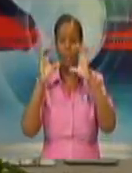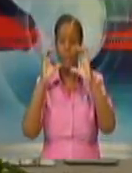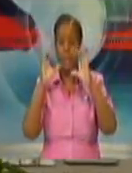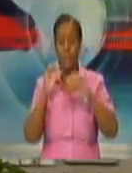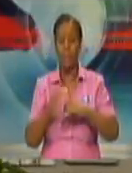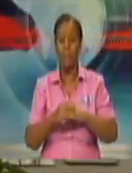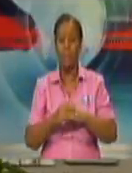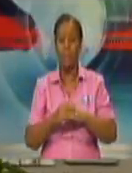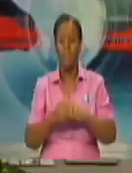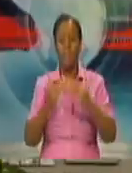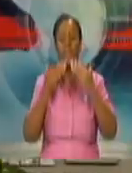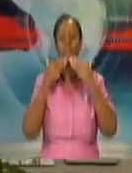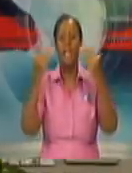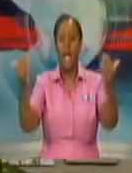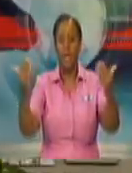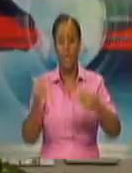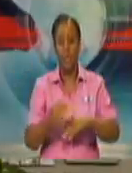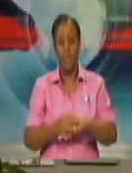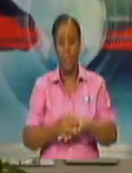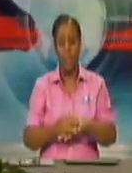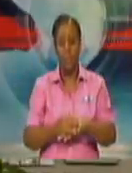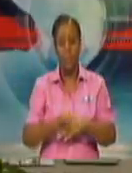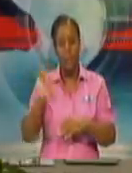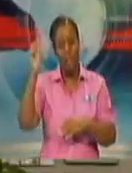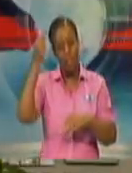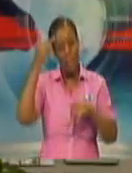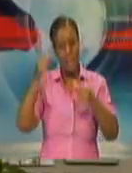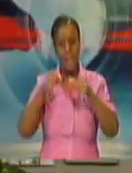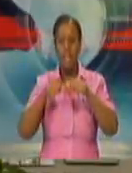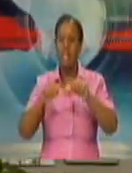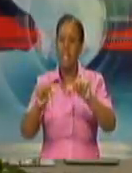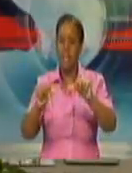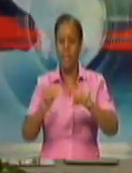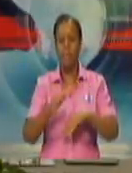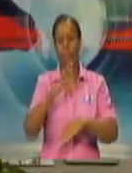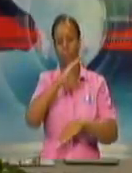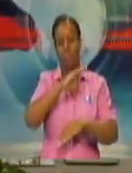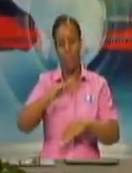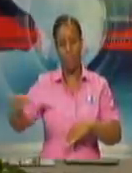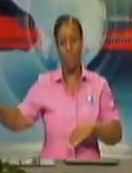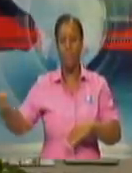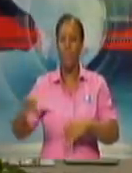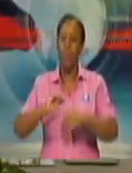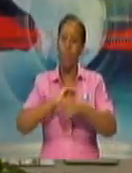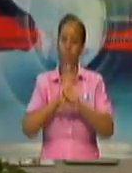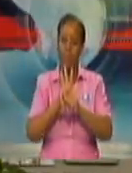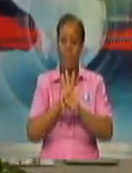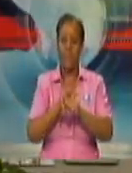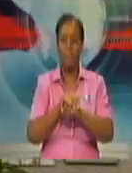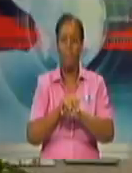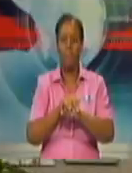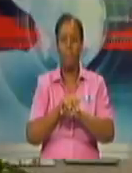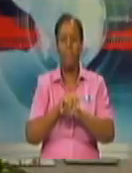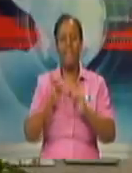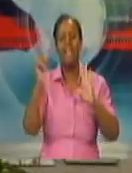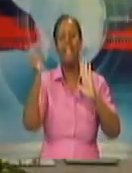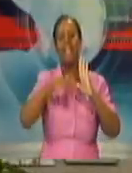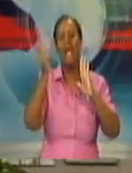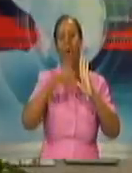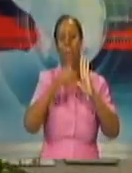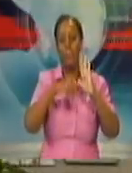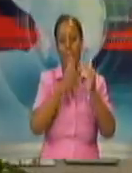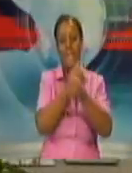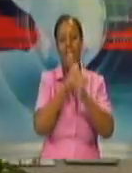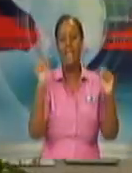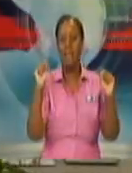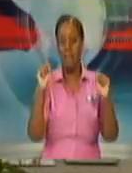the government continues its efforts to flatten the curve and beat COVID-19. Stay home. Stay safe. May God bless